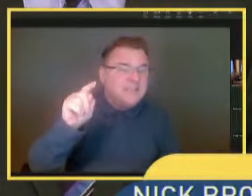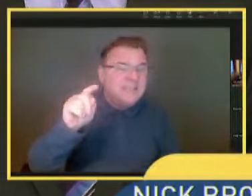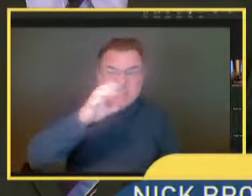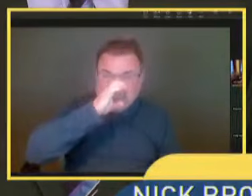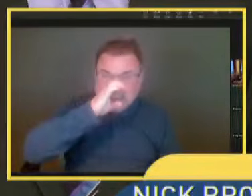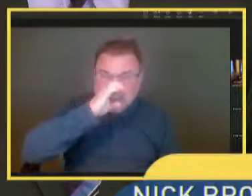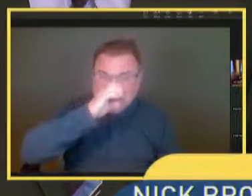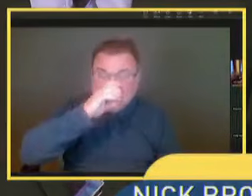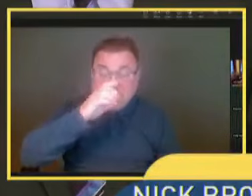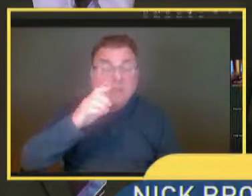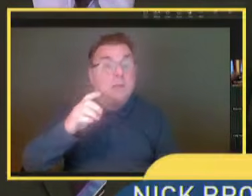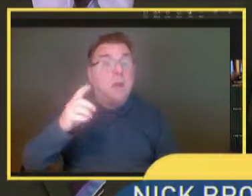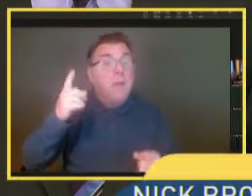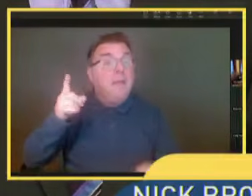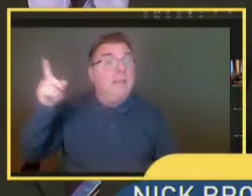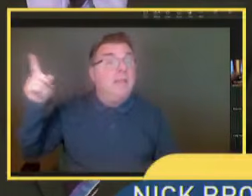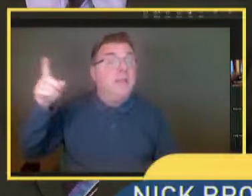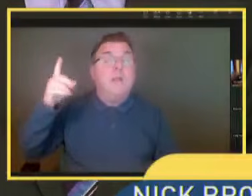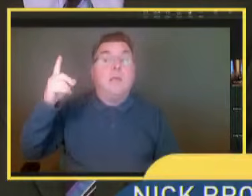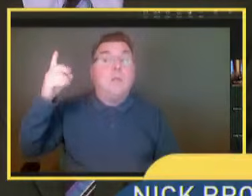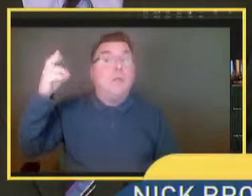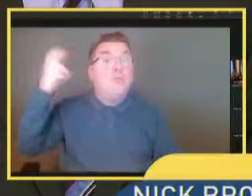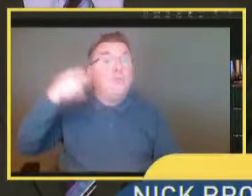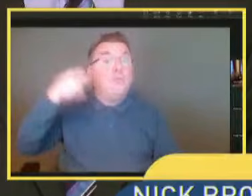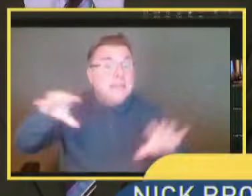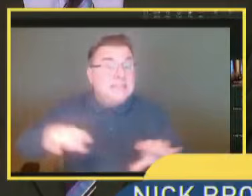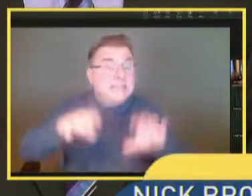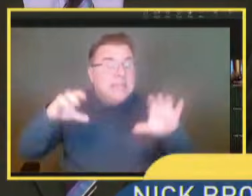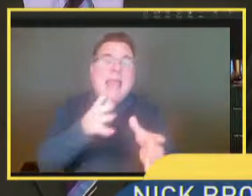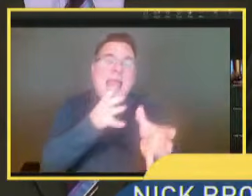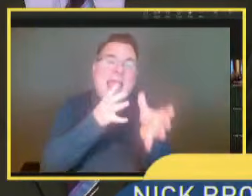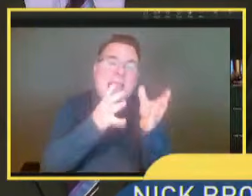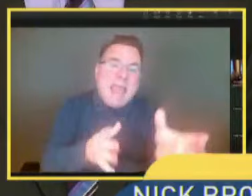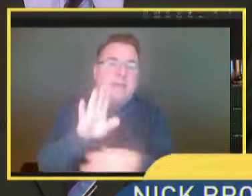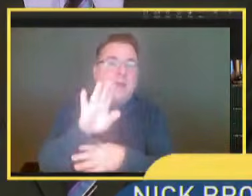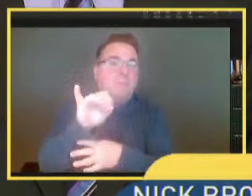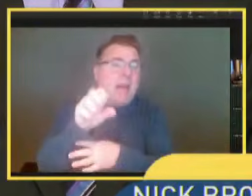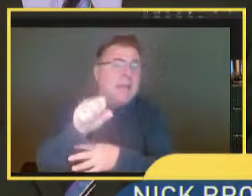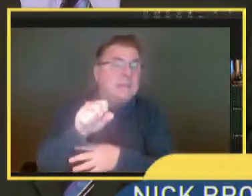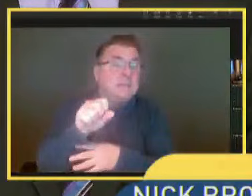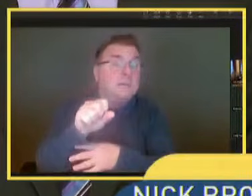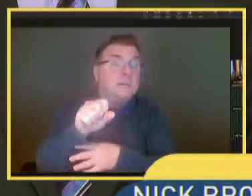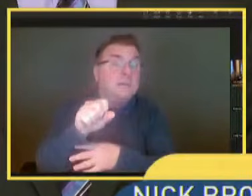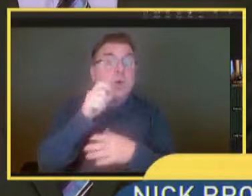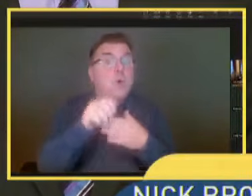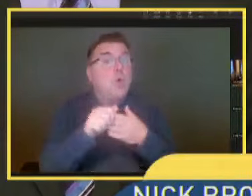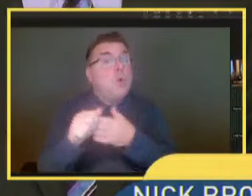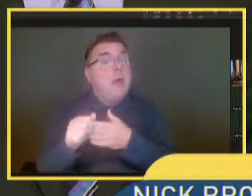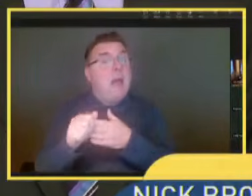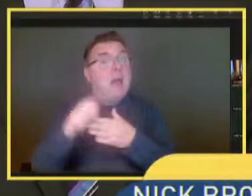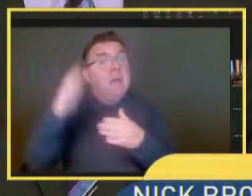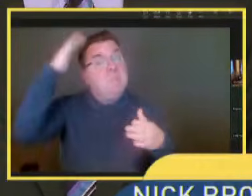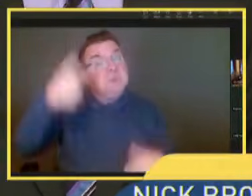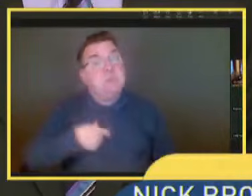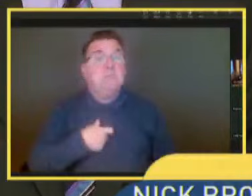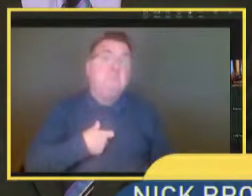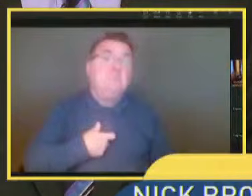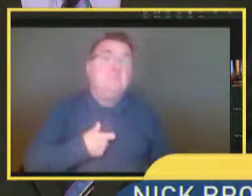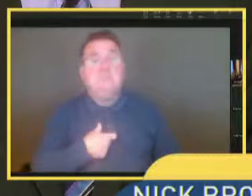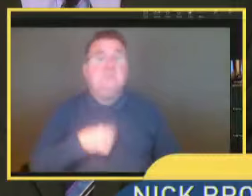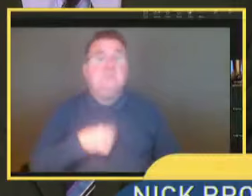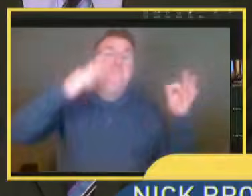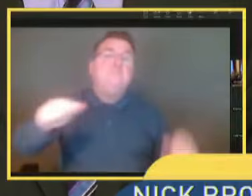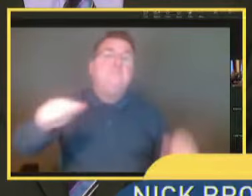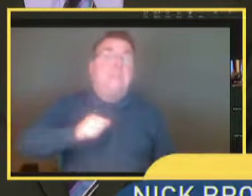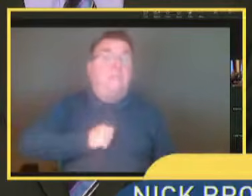D.C. is motivated by hate and bias, and it is guided by the whims of the president, not the facts, not the courts,